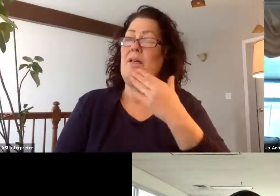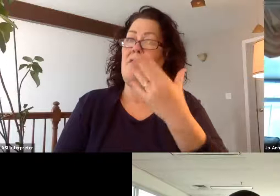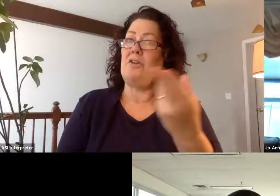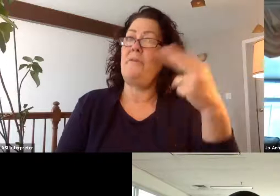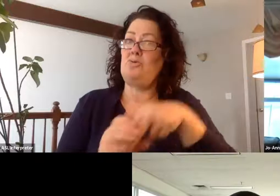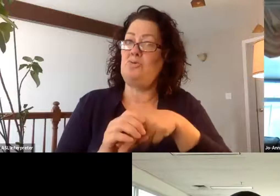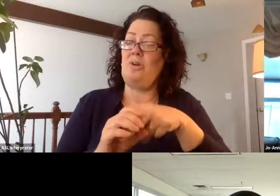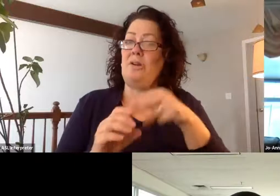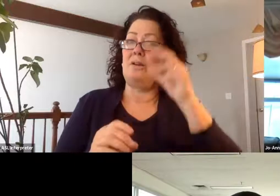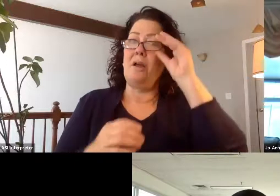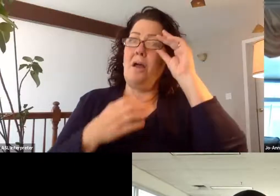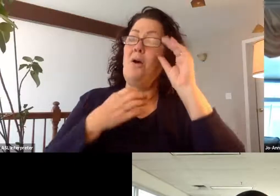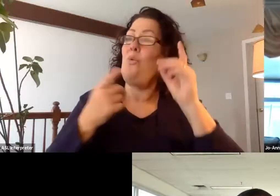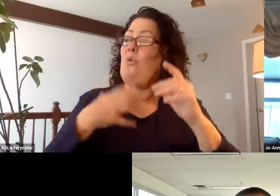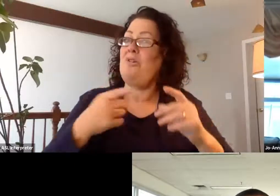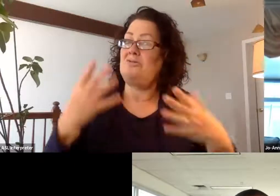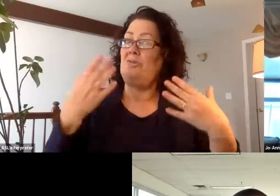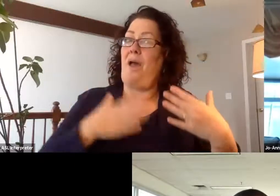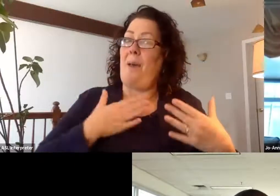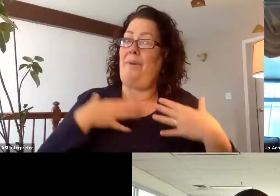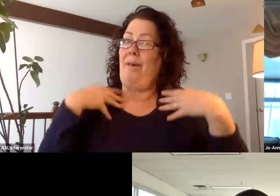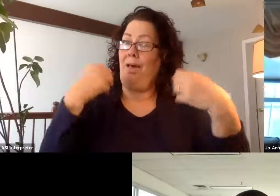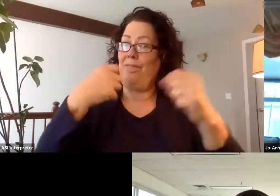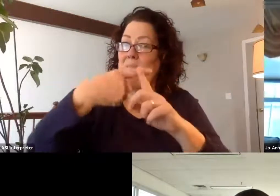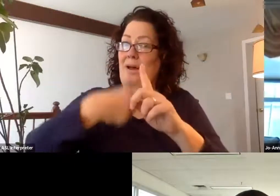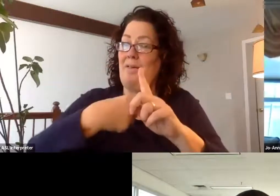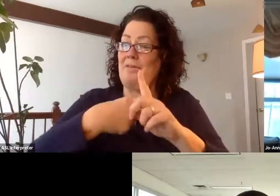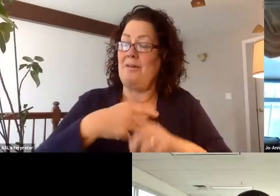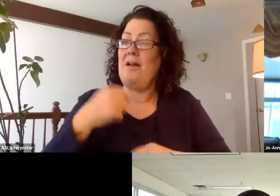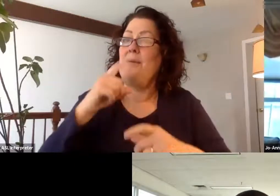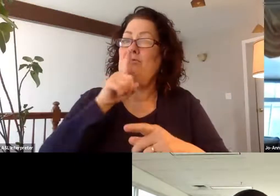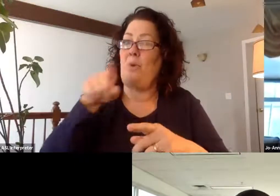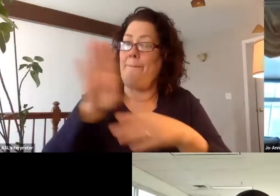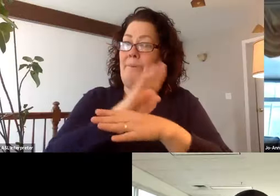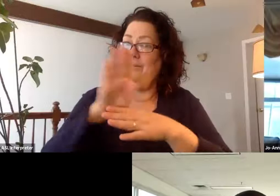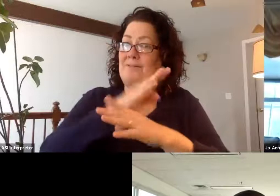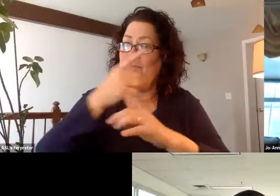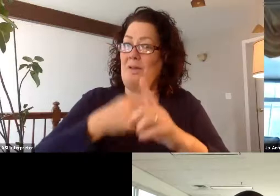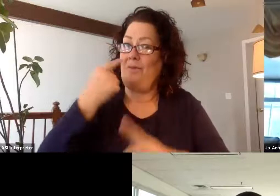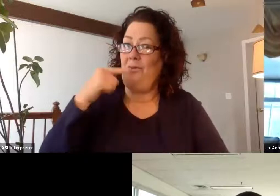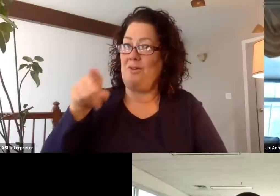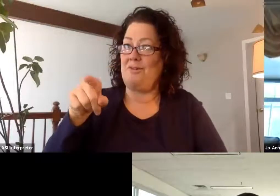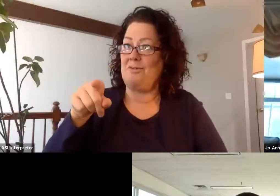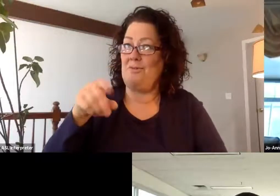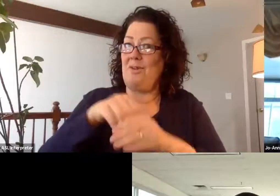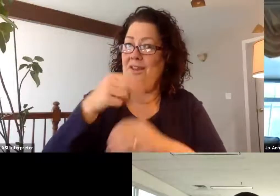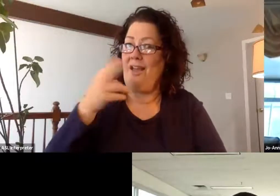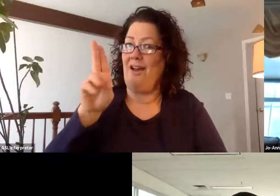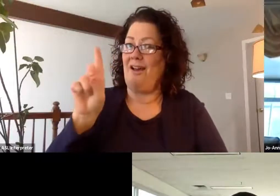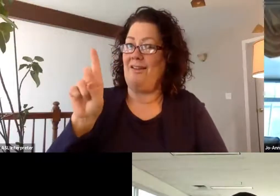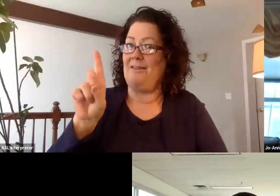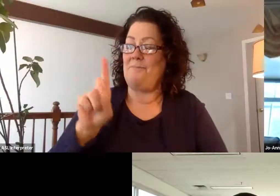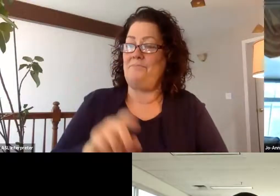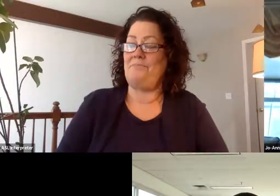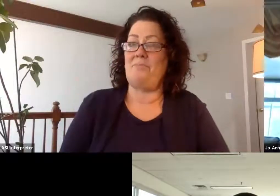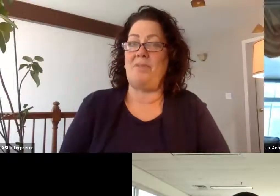And we wish you the same as well. I could imagine this is a busy month for you all at HUD. And I did want to really